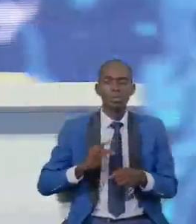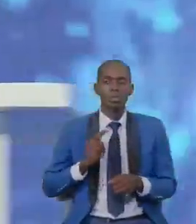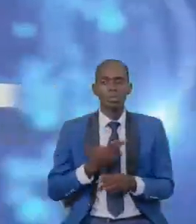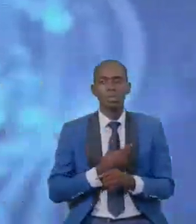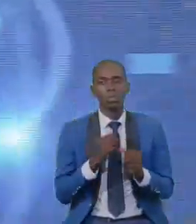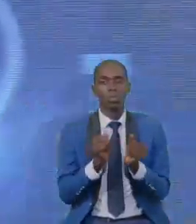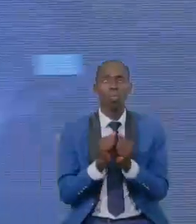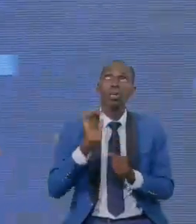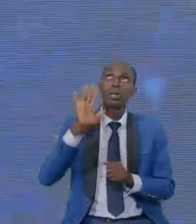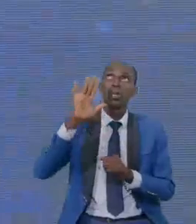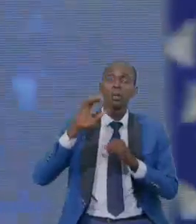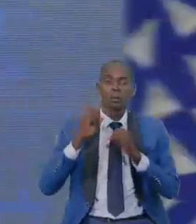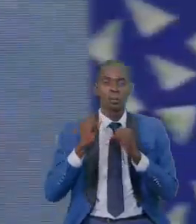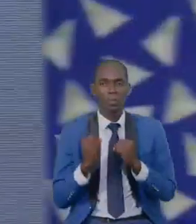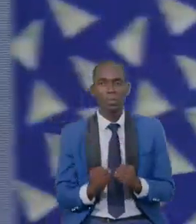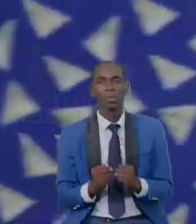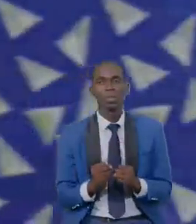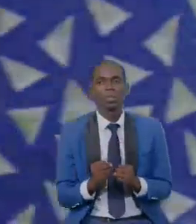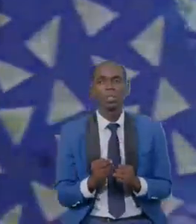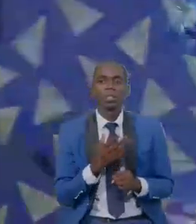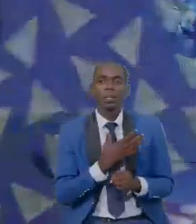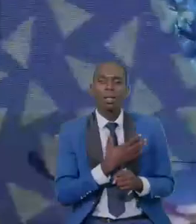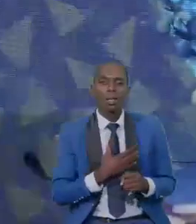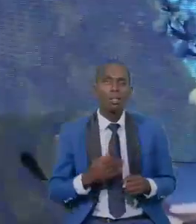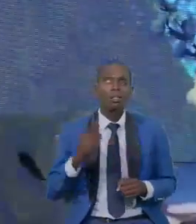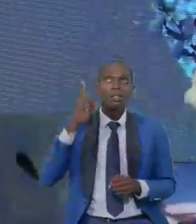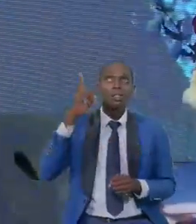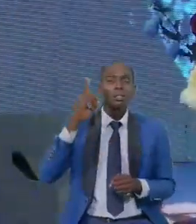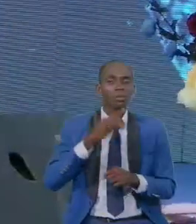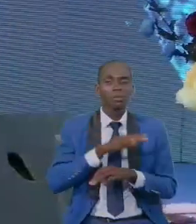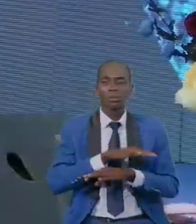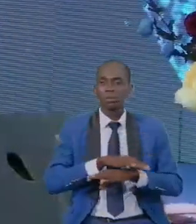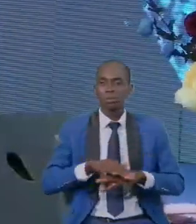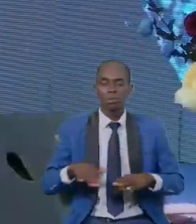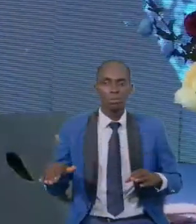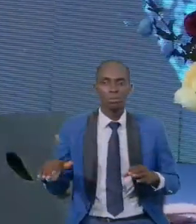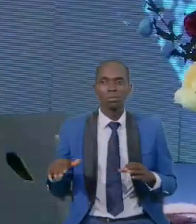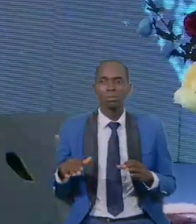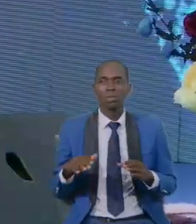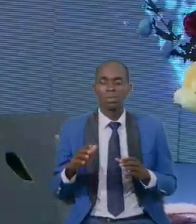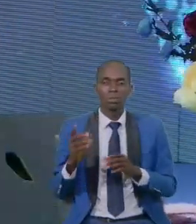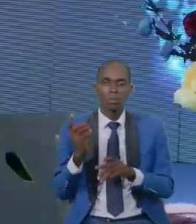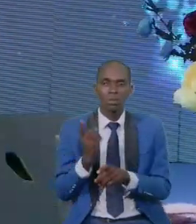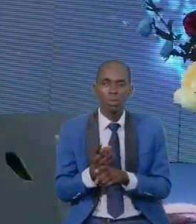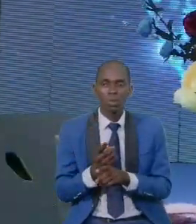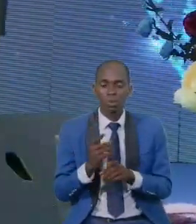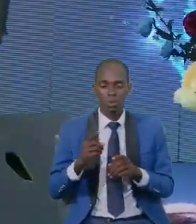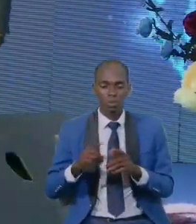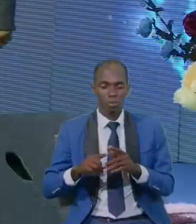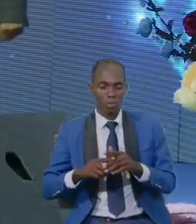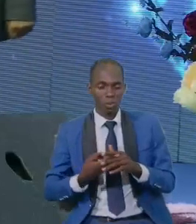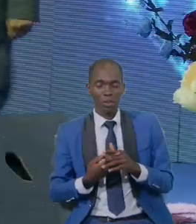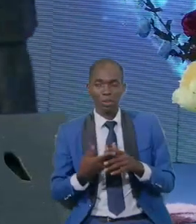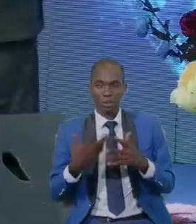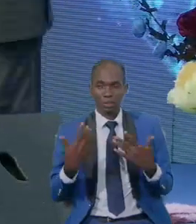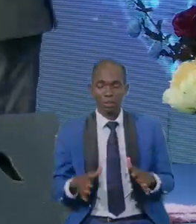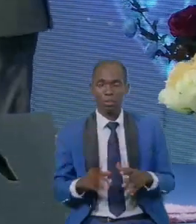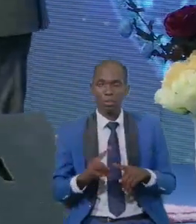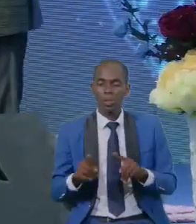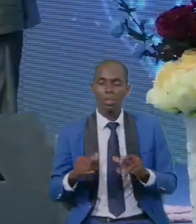power. And it does not just begin, it continues in our